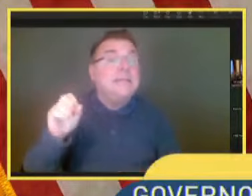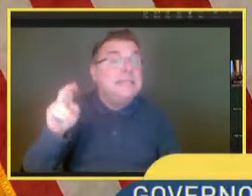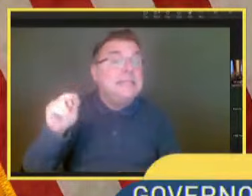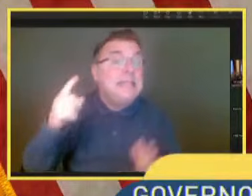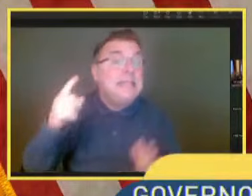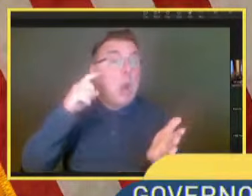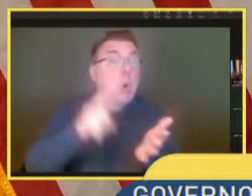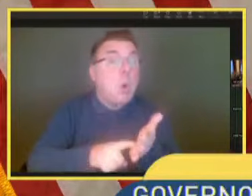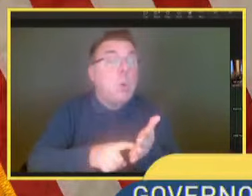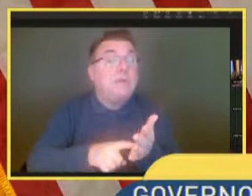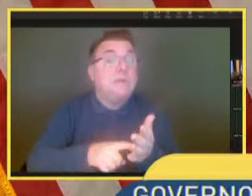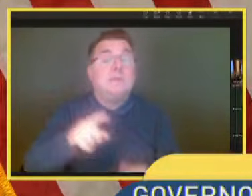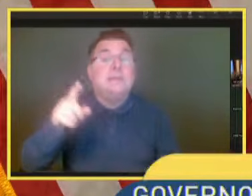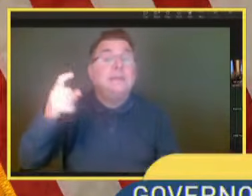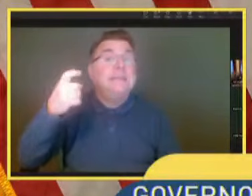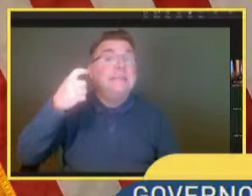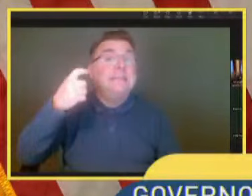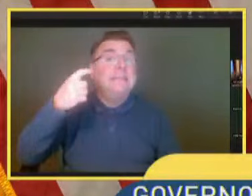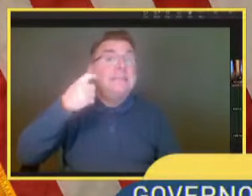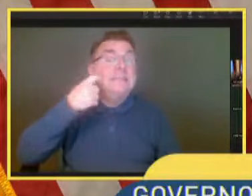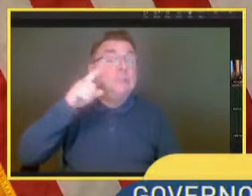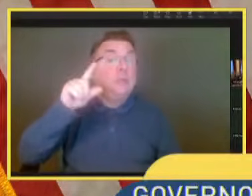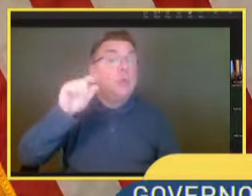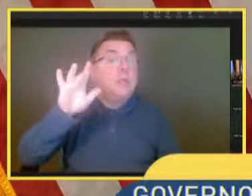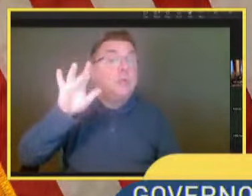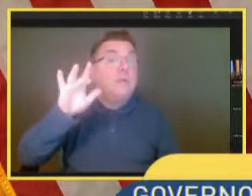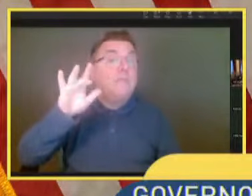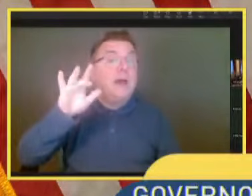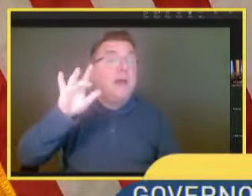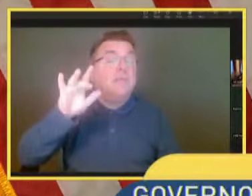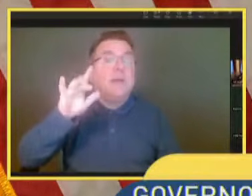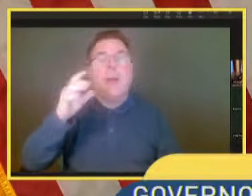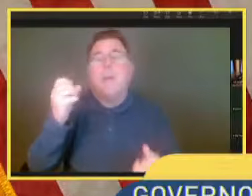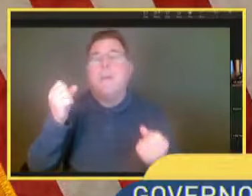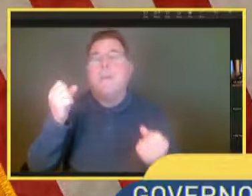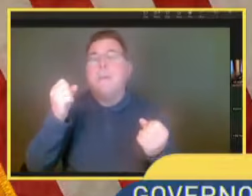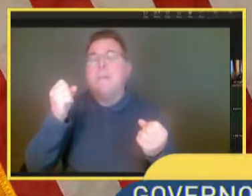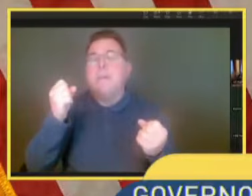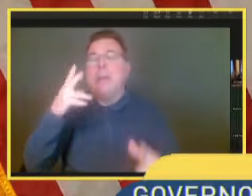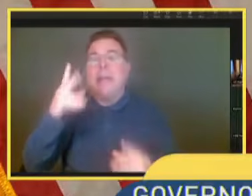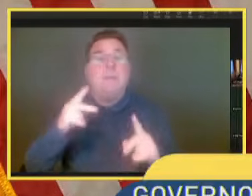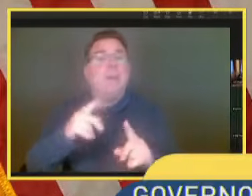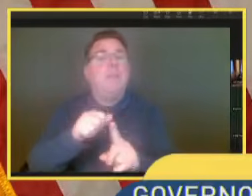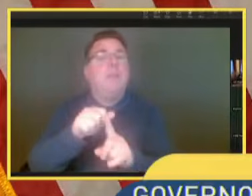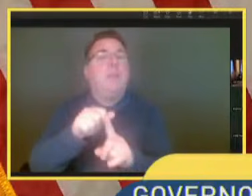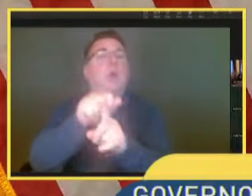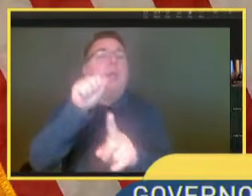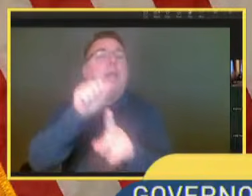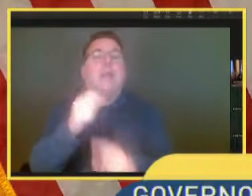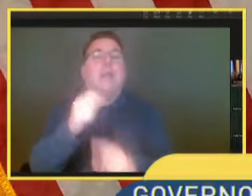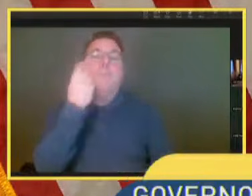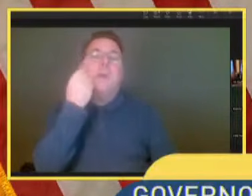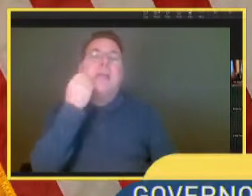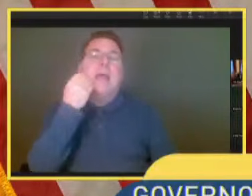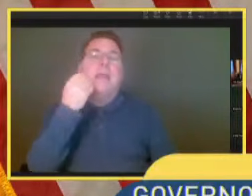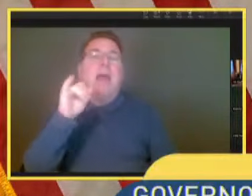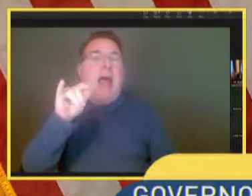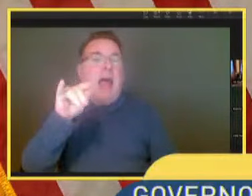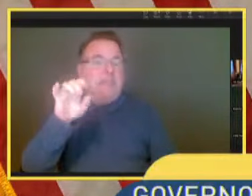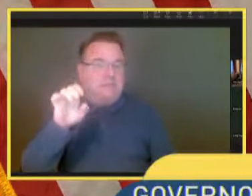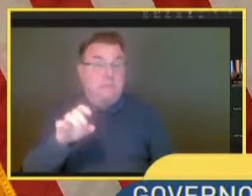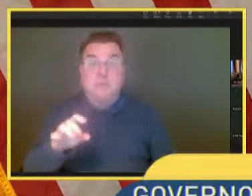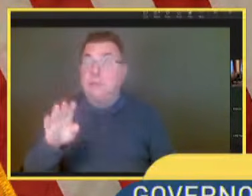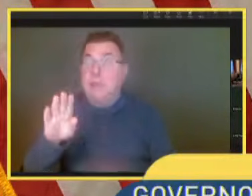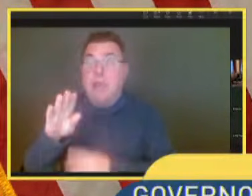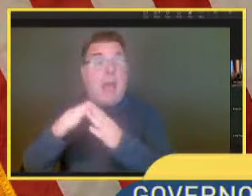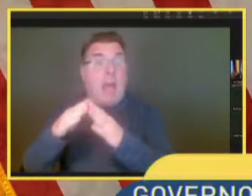impersonation incidents in 2025 than the prior 4 presidential terms combined. Our bill passed the House Committee on Community Safety